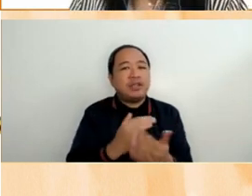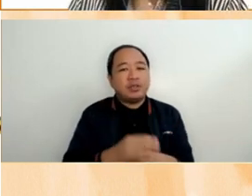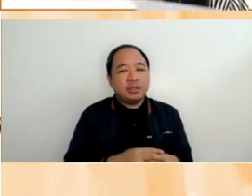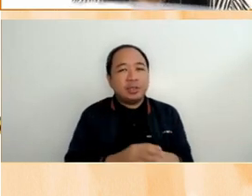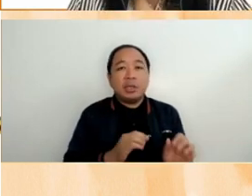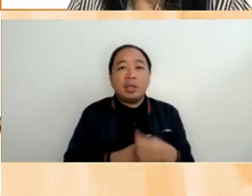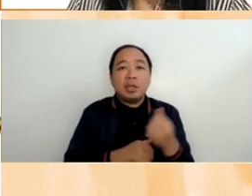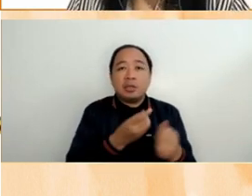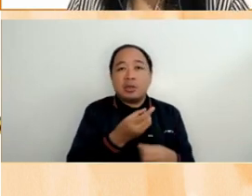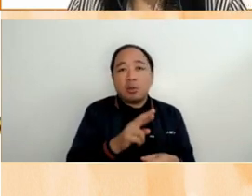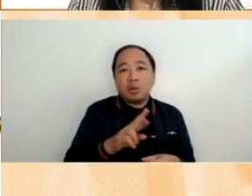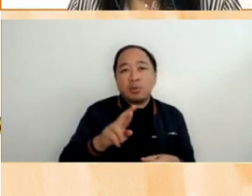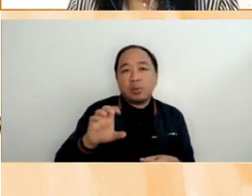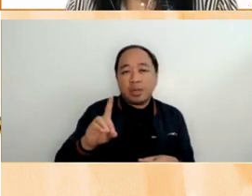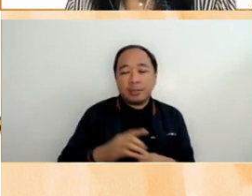Red,